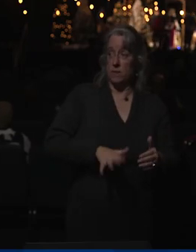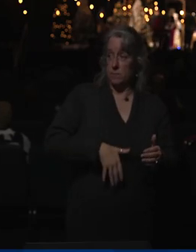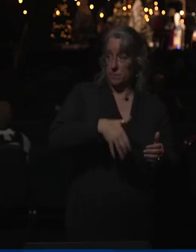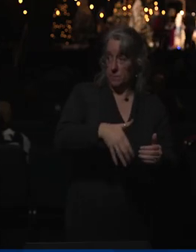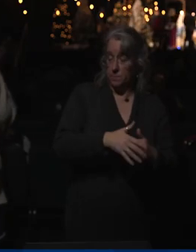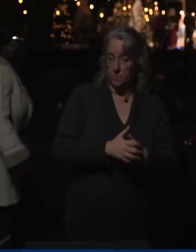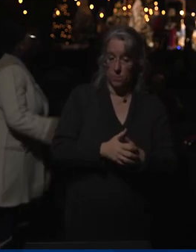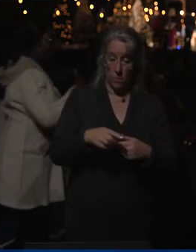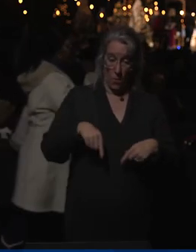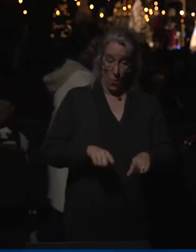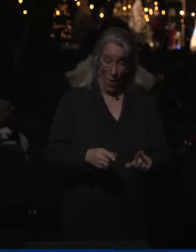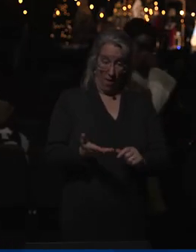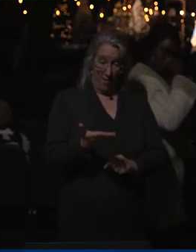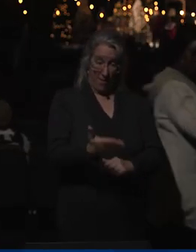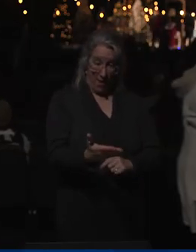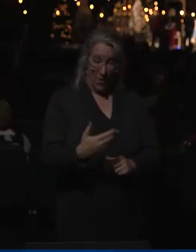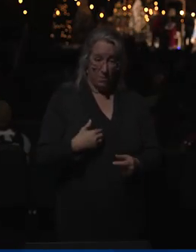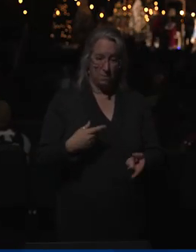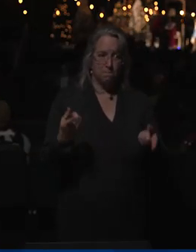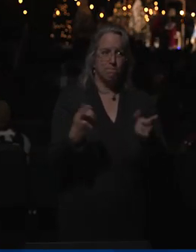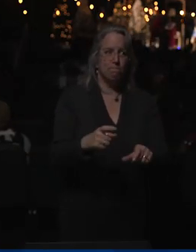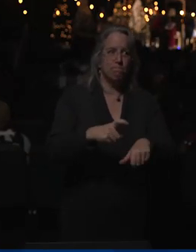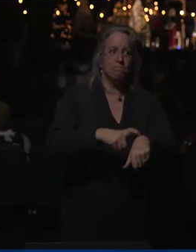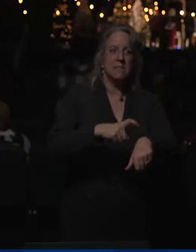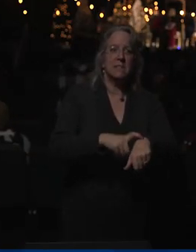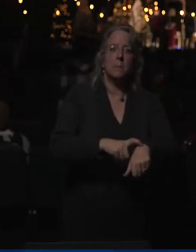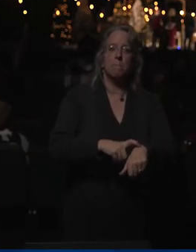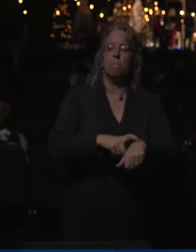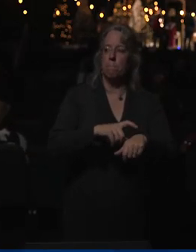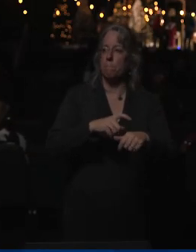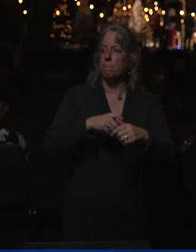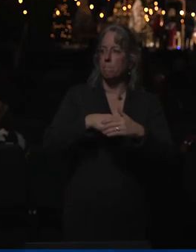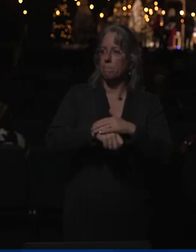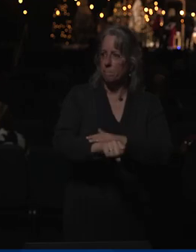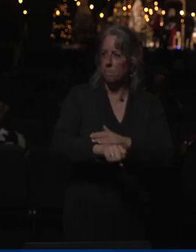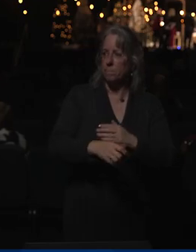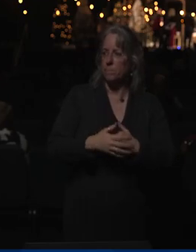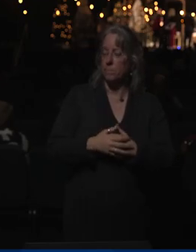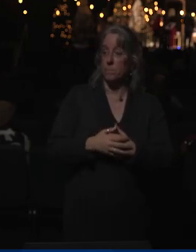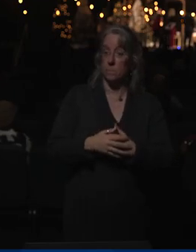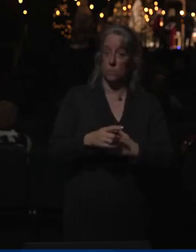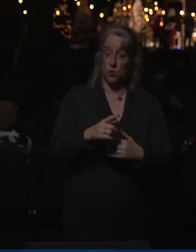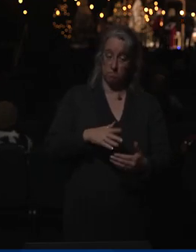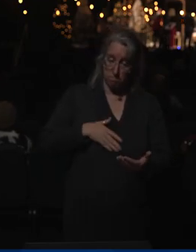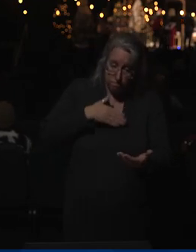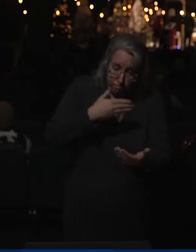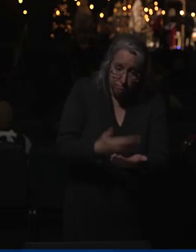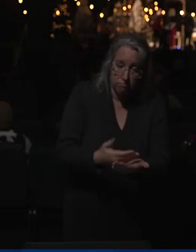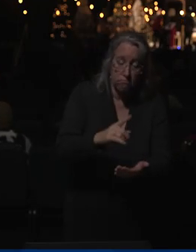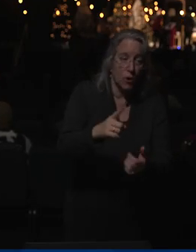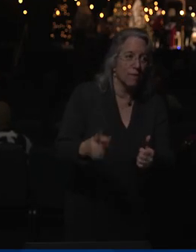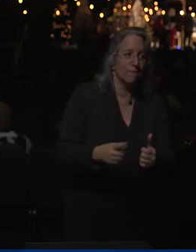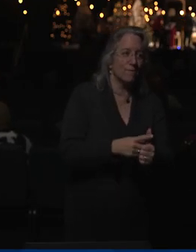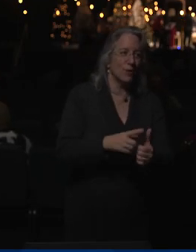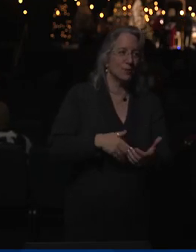there, the time came for the baby to be born, and she gave birth to her firstborn, a